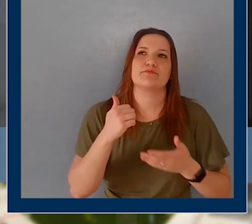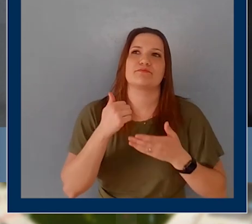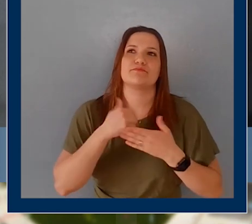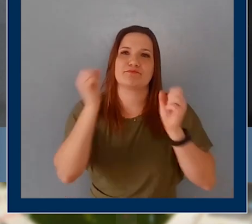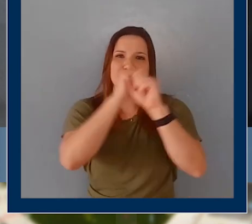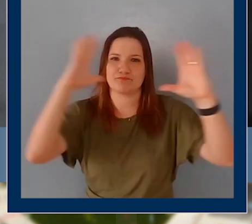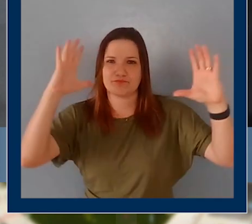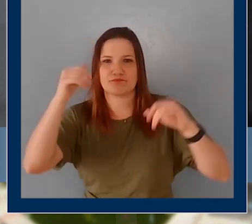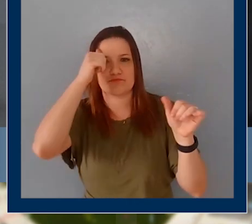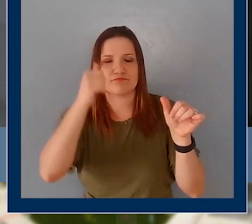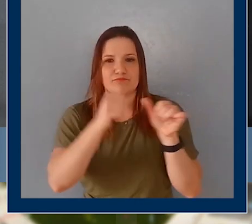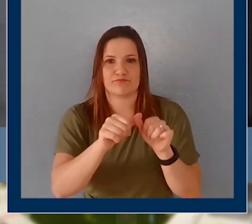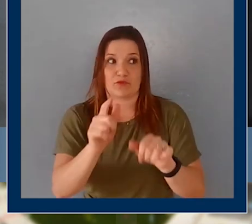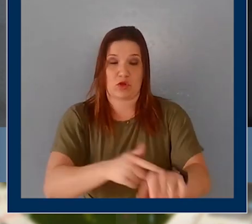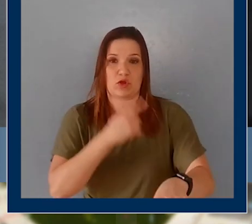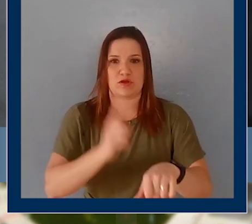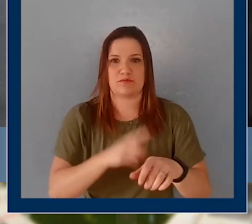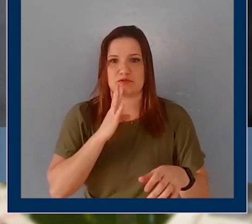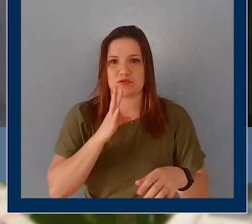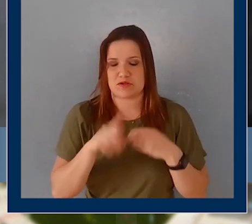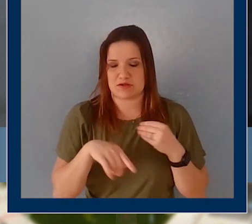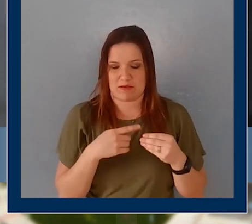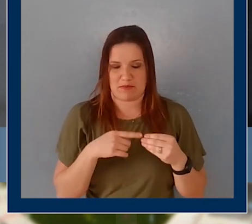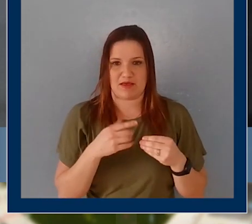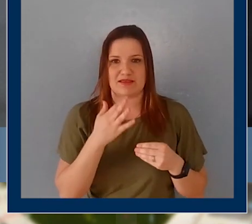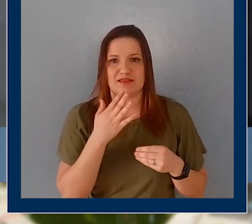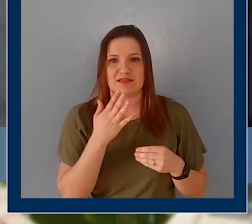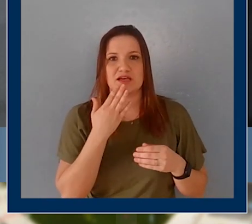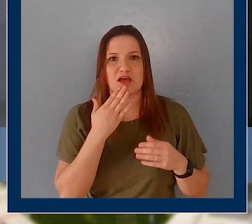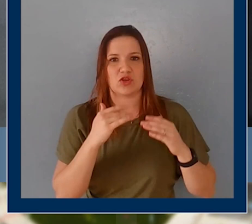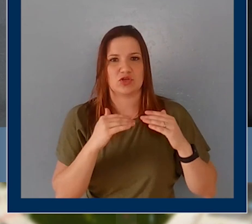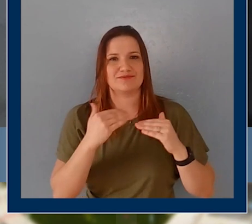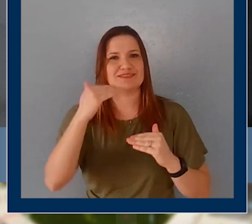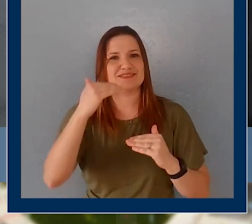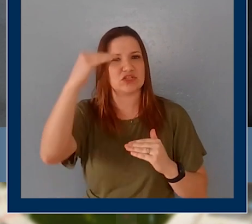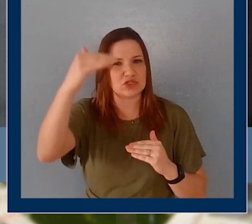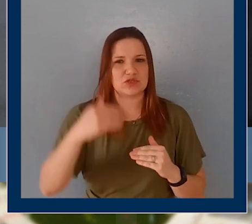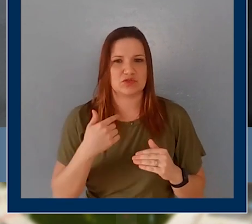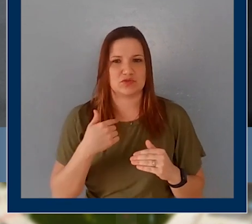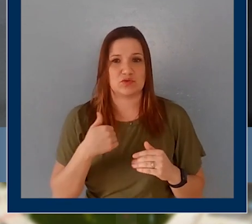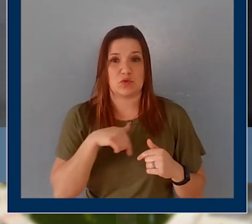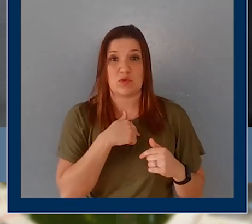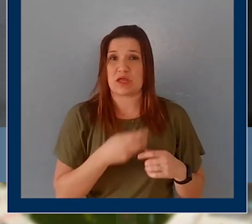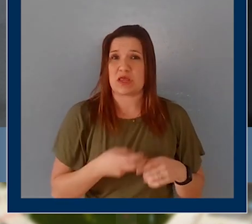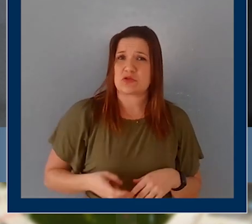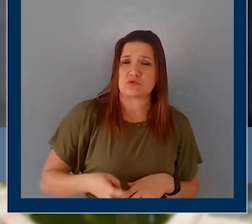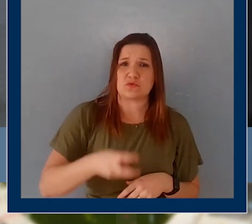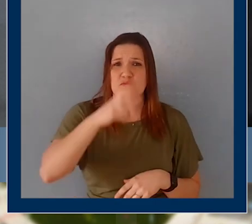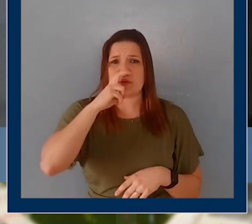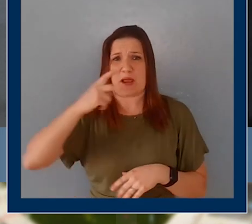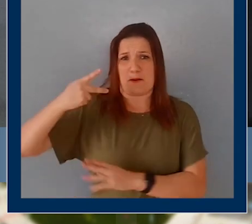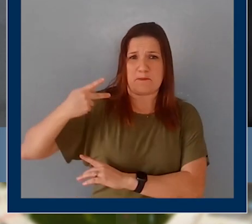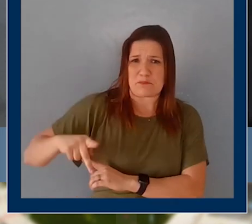19.7%. So again, the statewide positivity rate over the last 2 weeks is 13.3, and for Tulare County